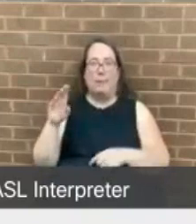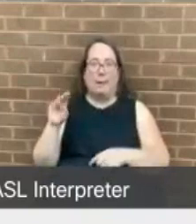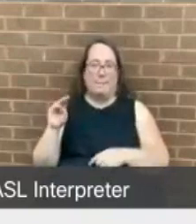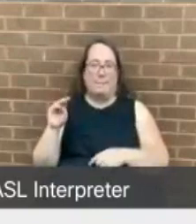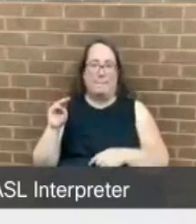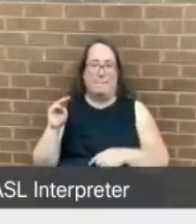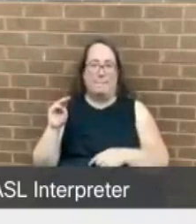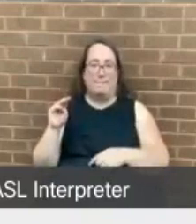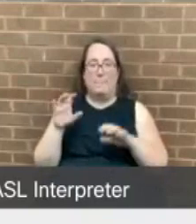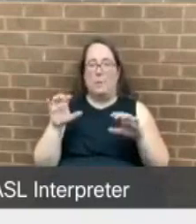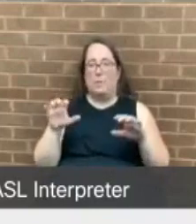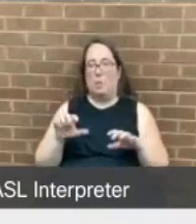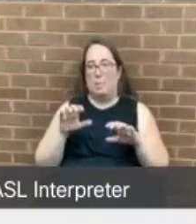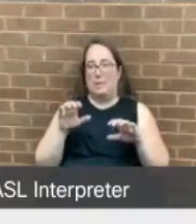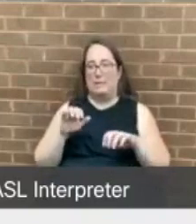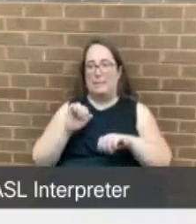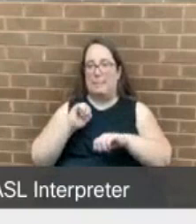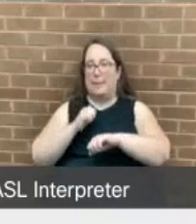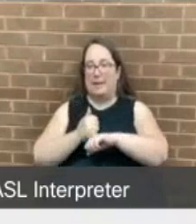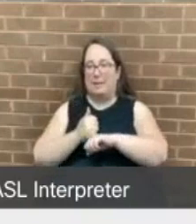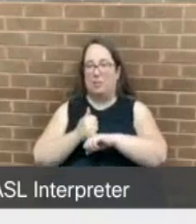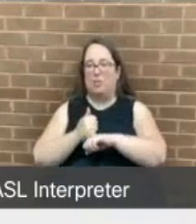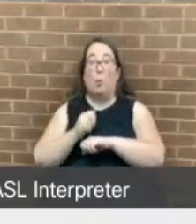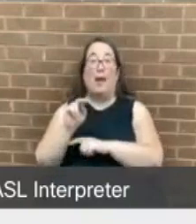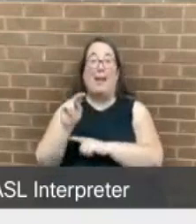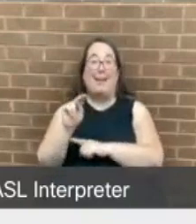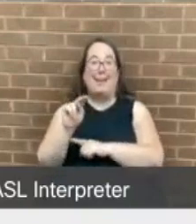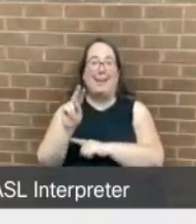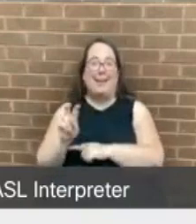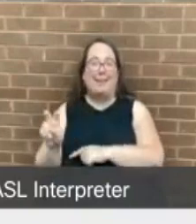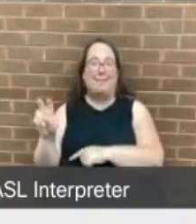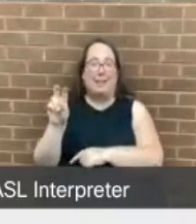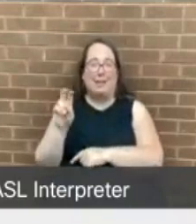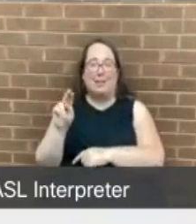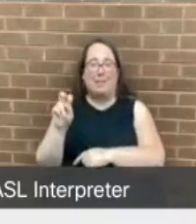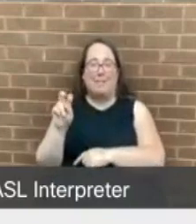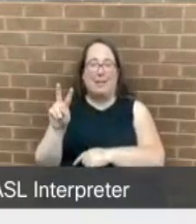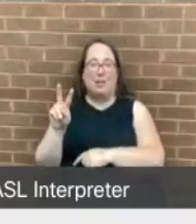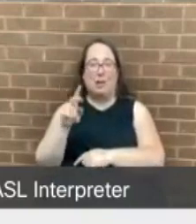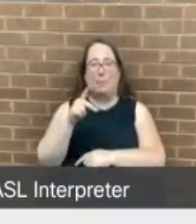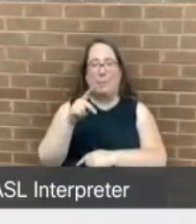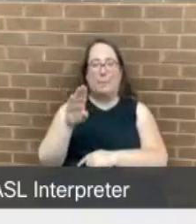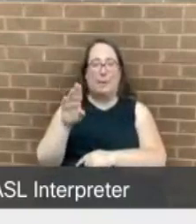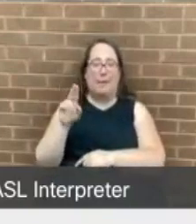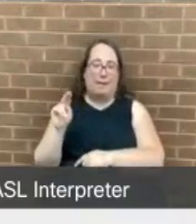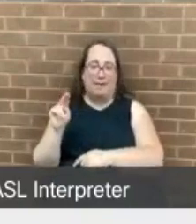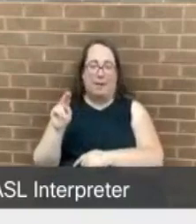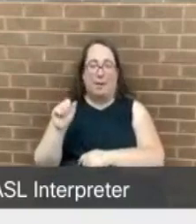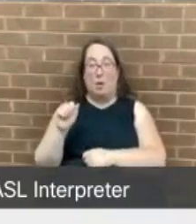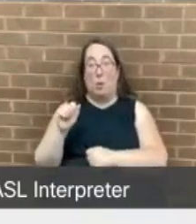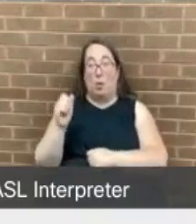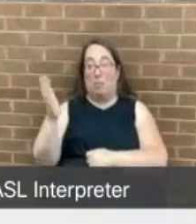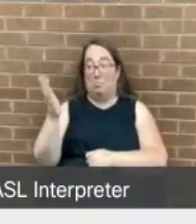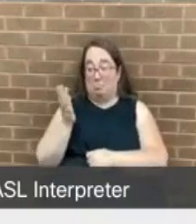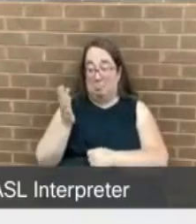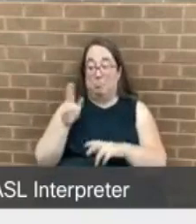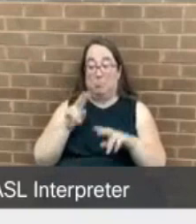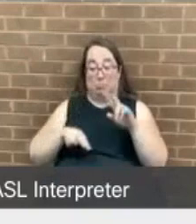or performance-based navigation process, where they will evaluate the recommendations from the